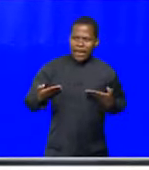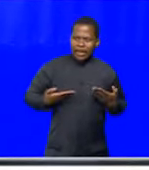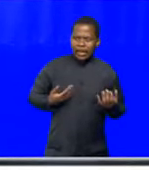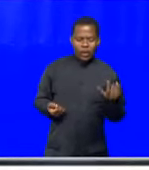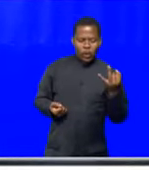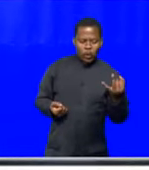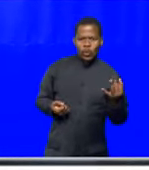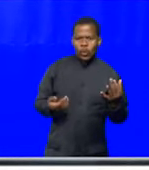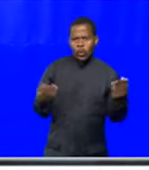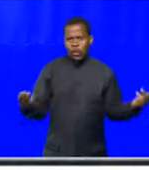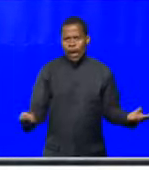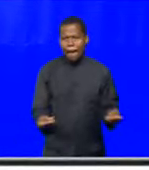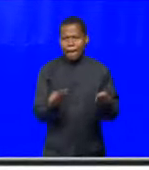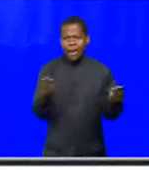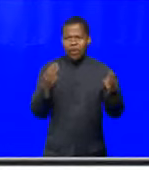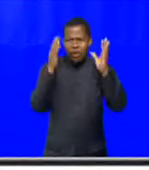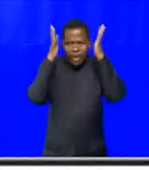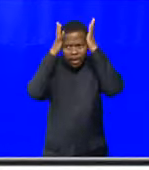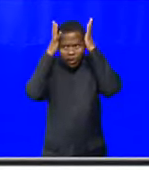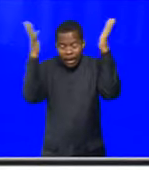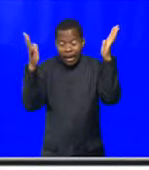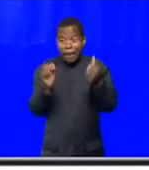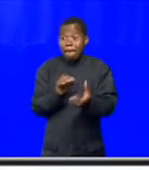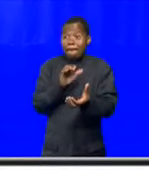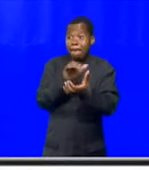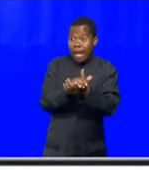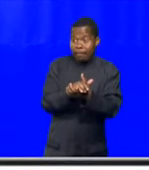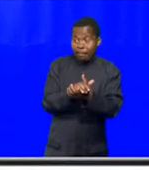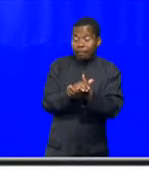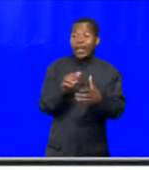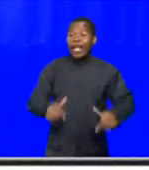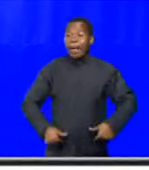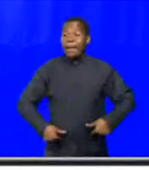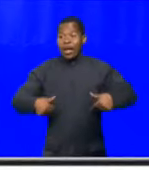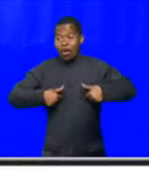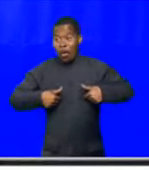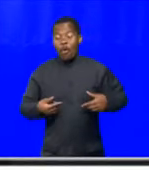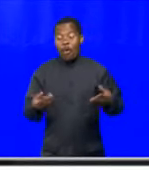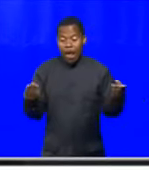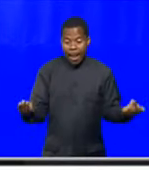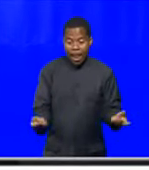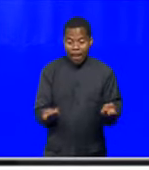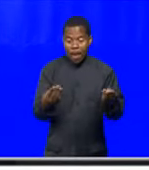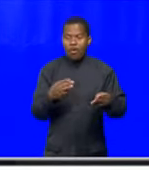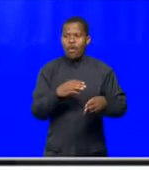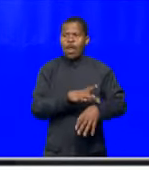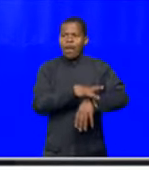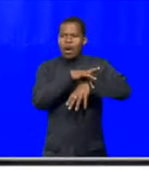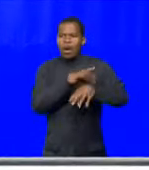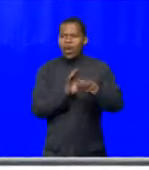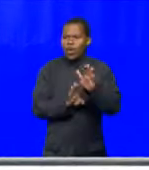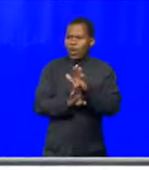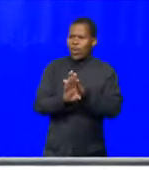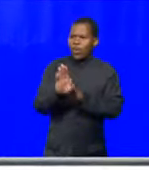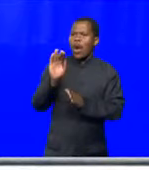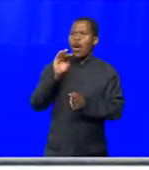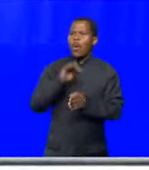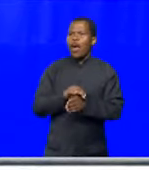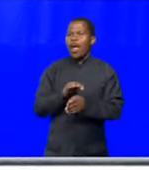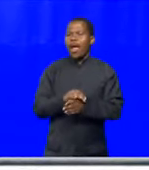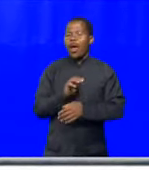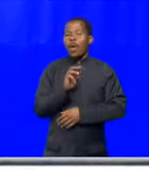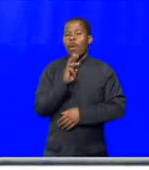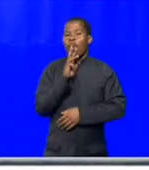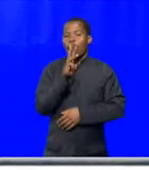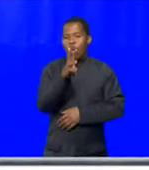hands with one aim of improving the livelihood of those with renal failure, the